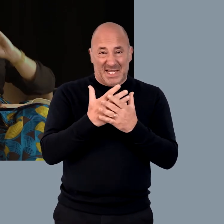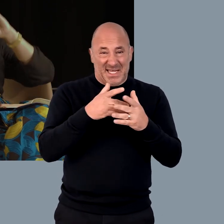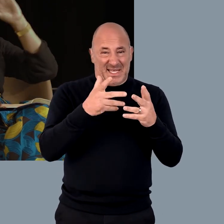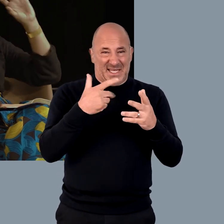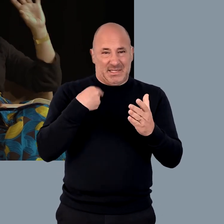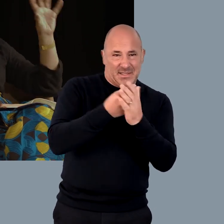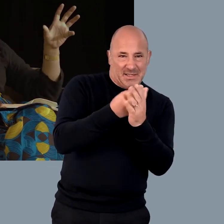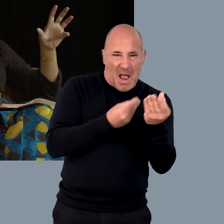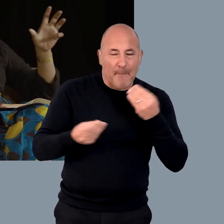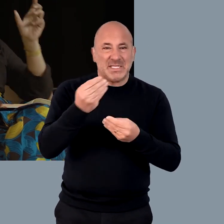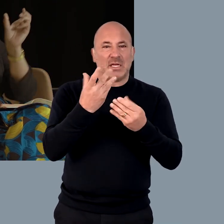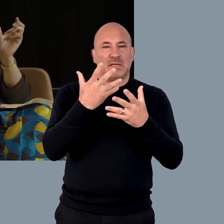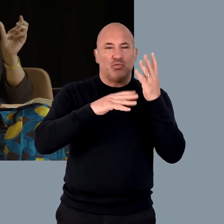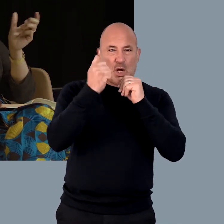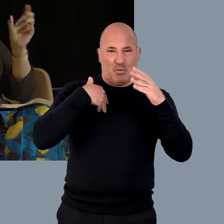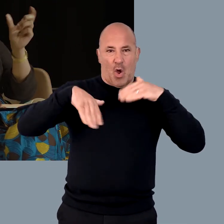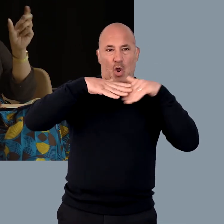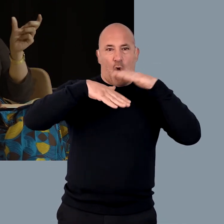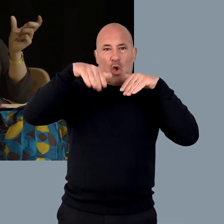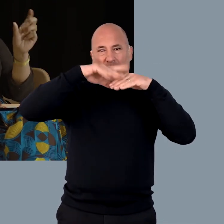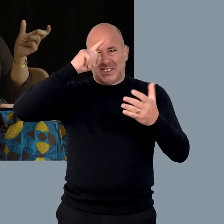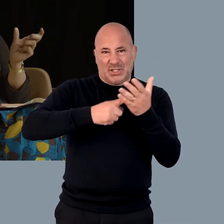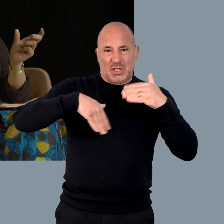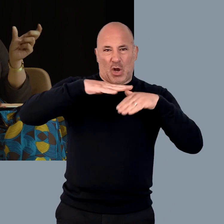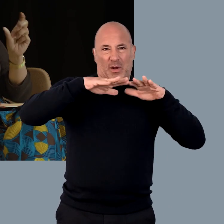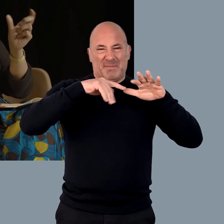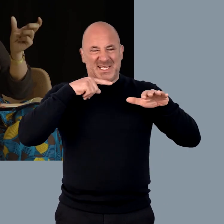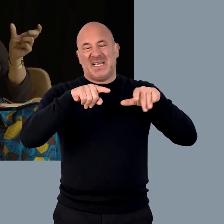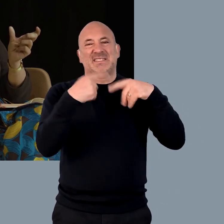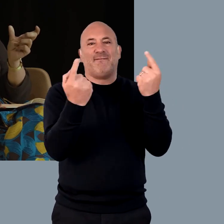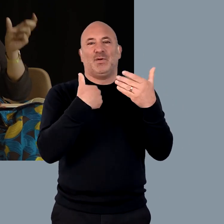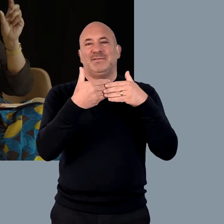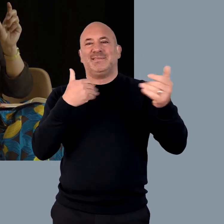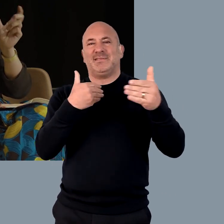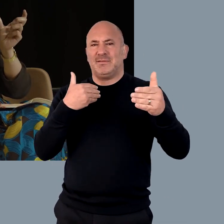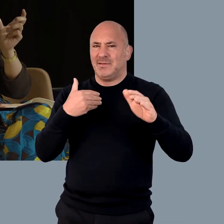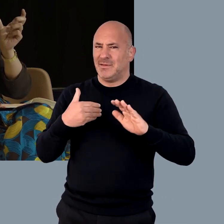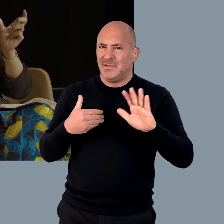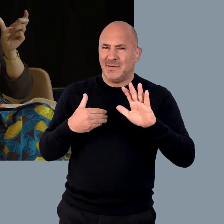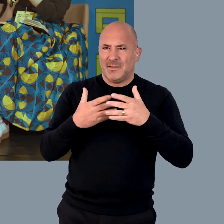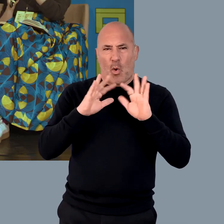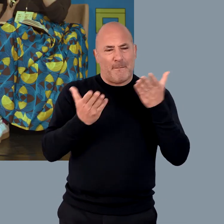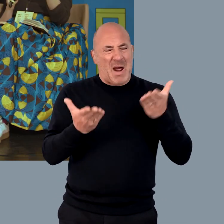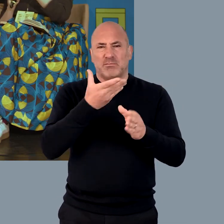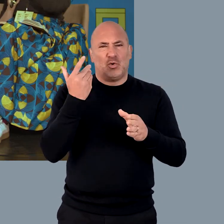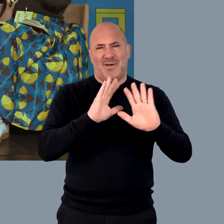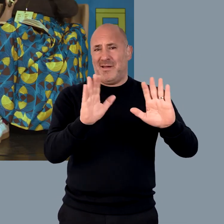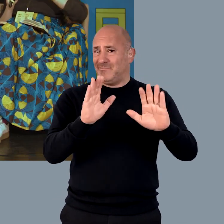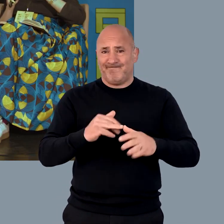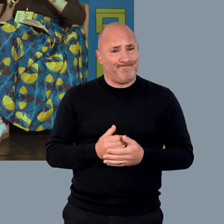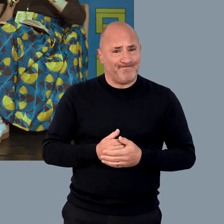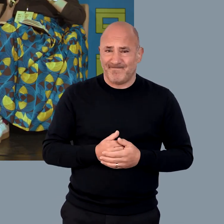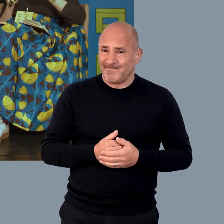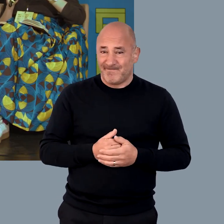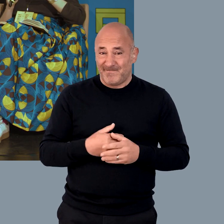decision making that have actually meant that the two are not in balance. There's no equilibrium, and actually, we can see